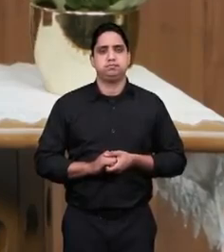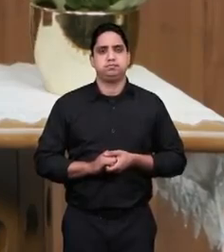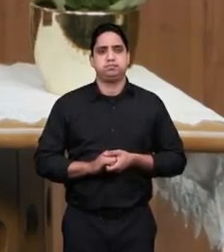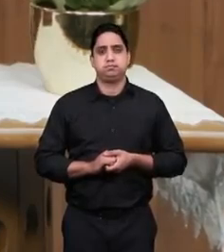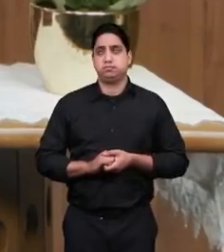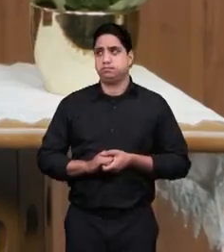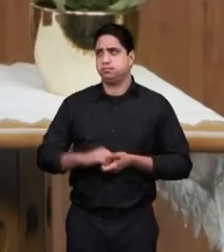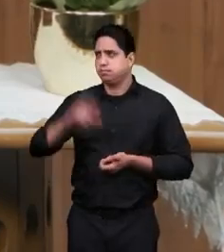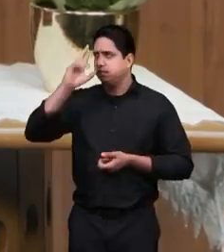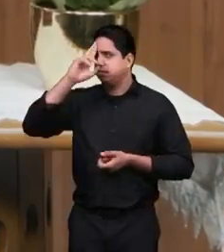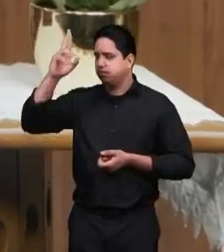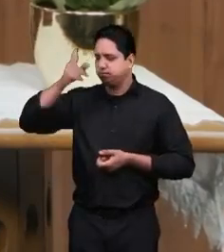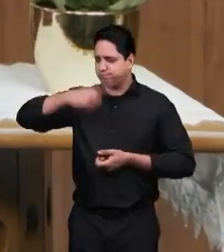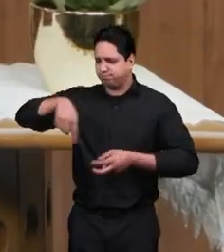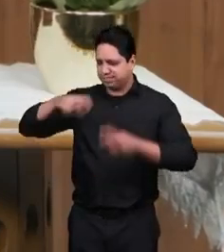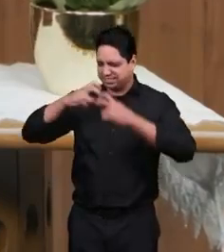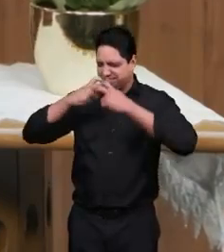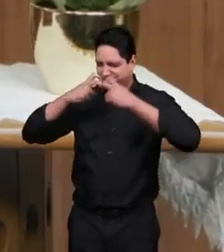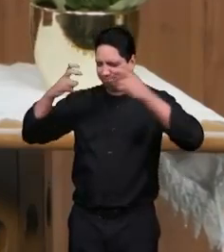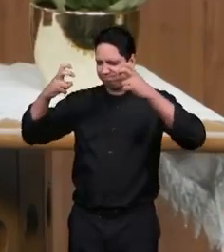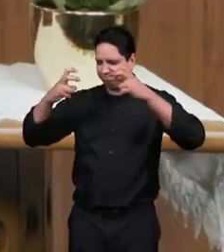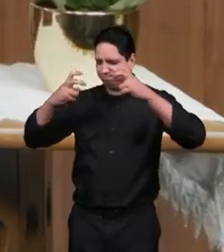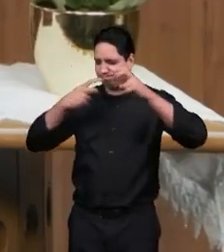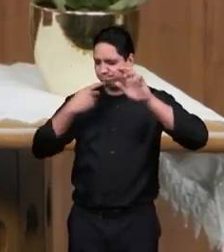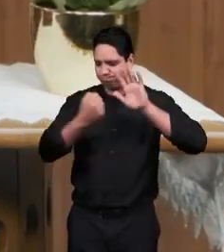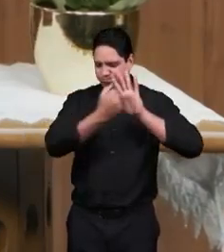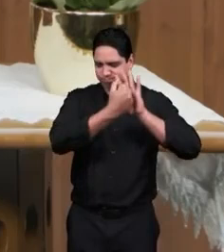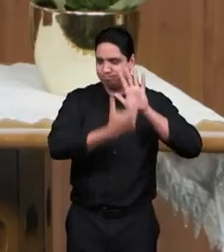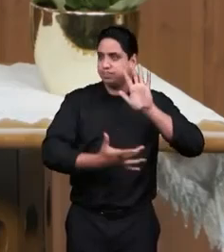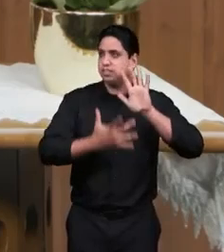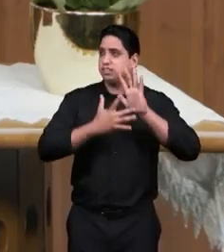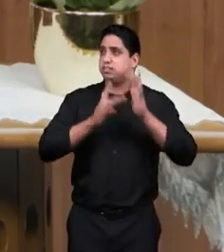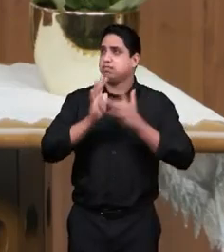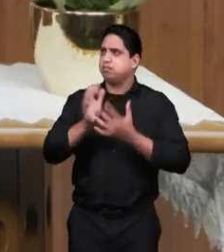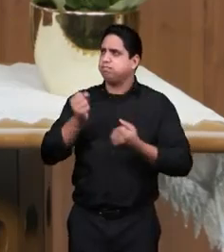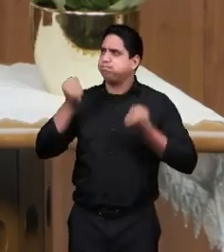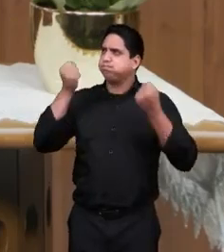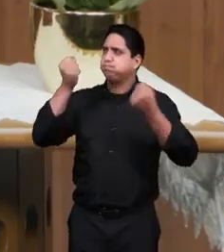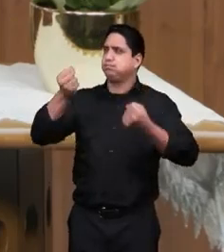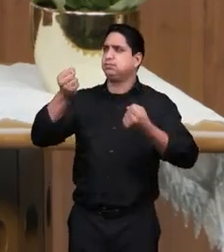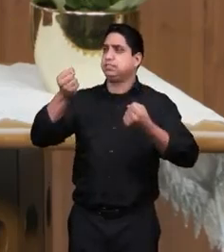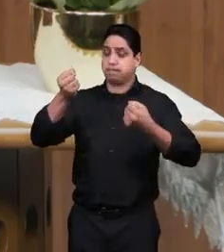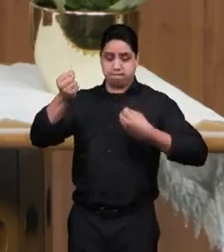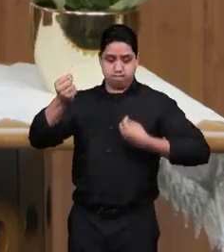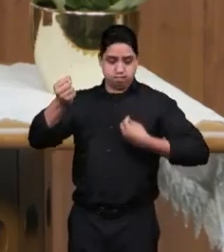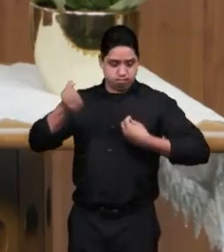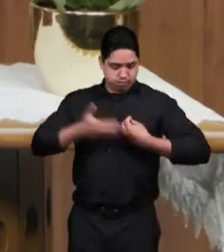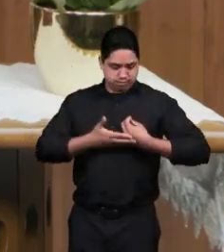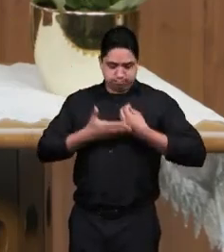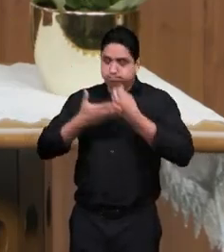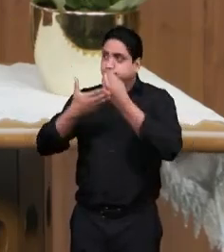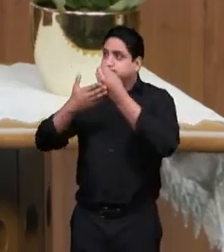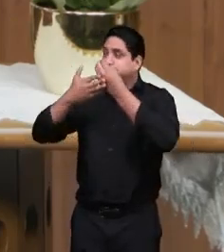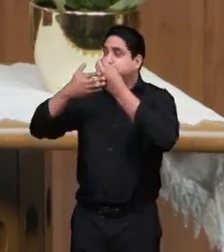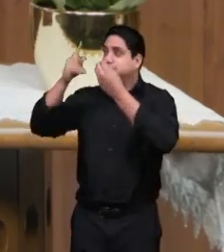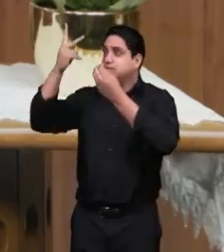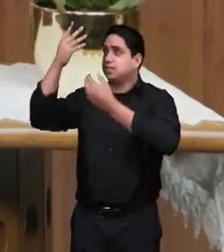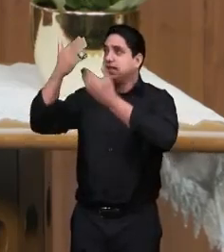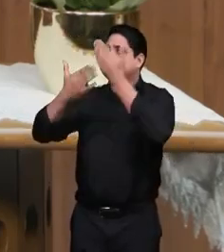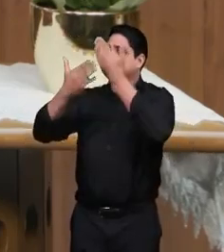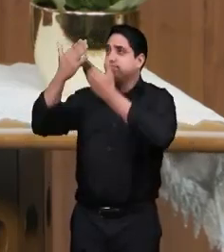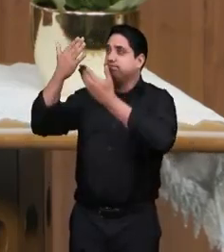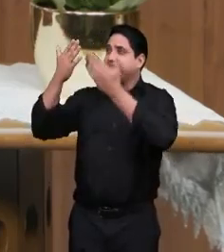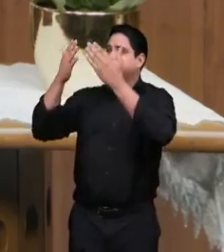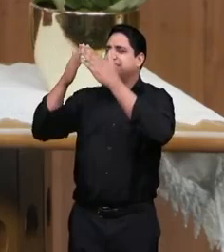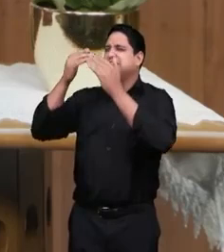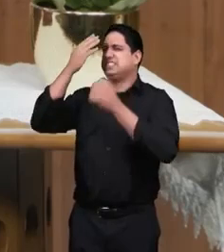Dear Lord, we plead by the power that's in the blood of the Lord Jesus. We put our lives before you,